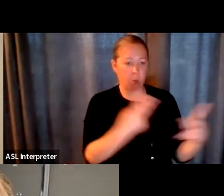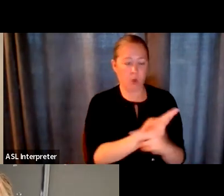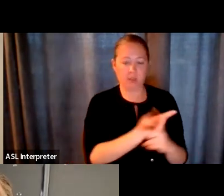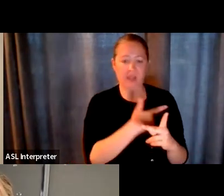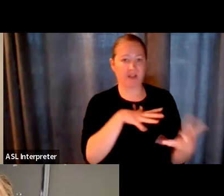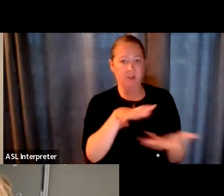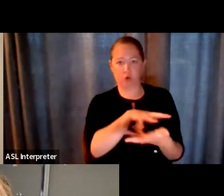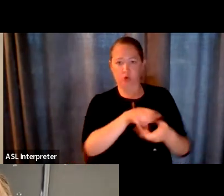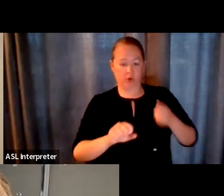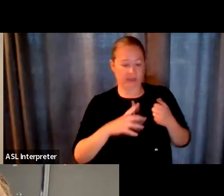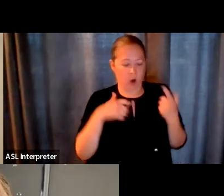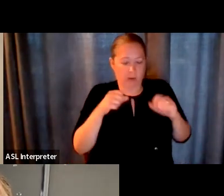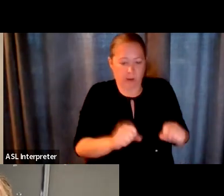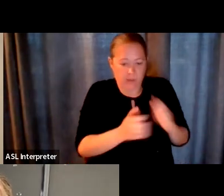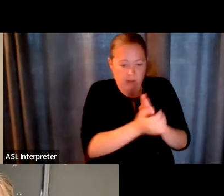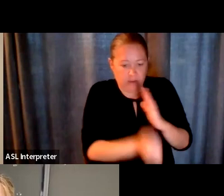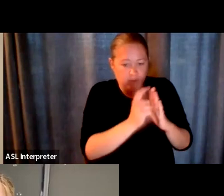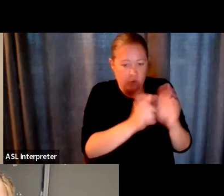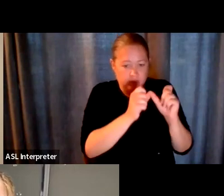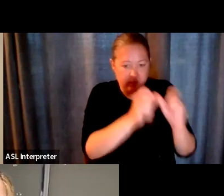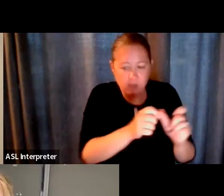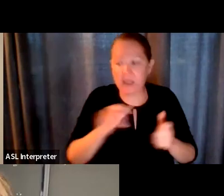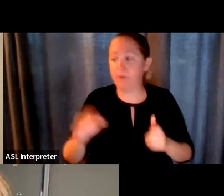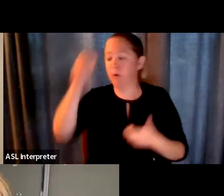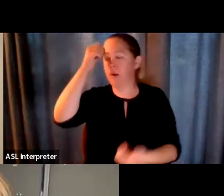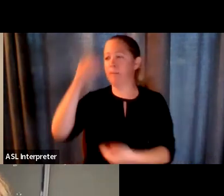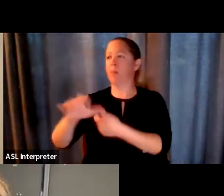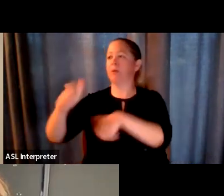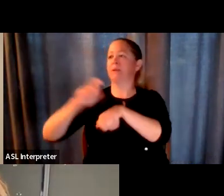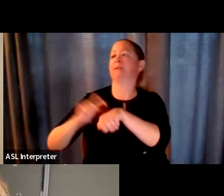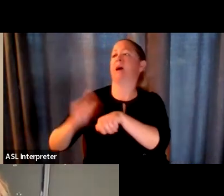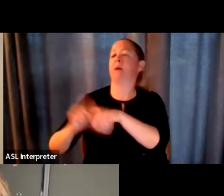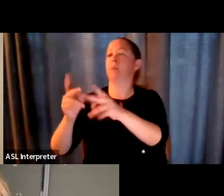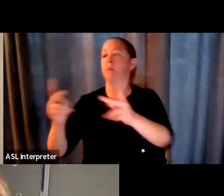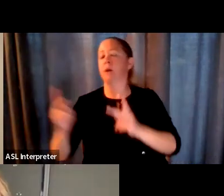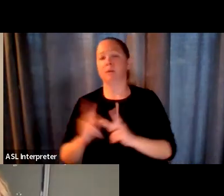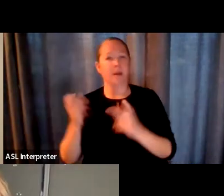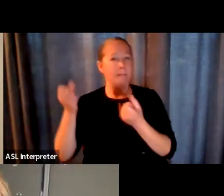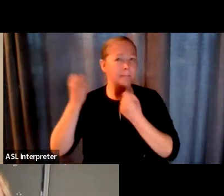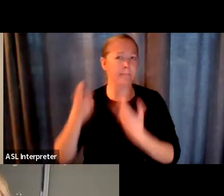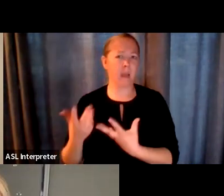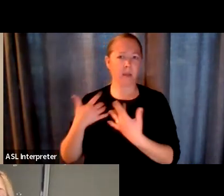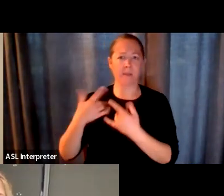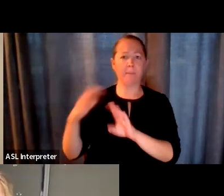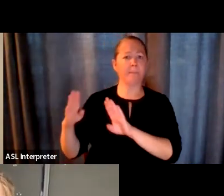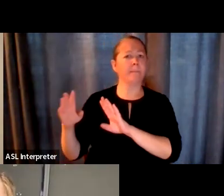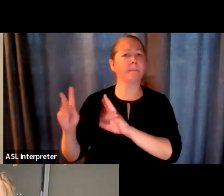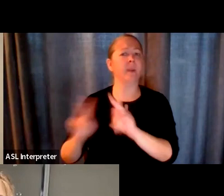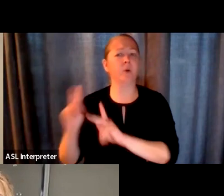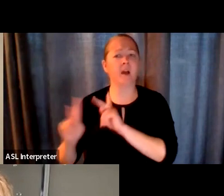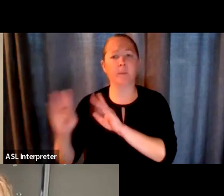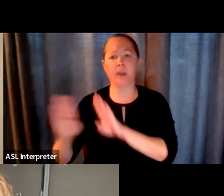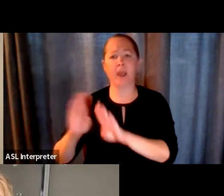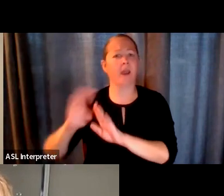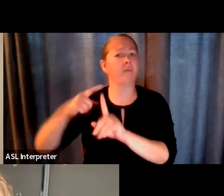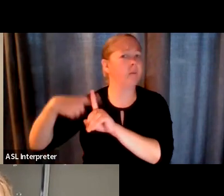to do something. If we remember those times and places, and there are so many where people have behaved magnificently, this